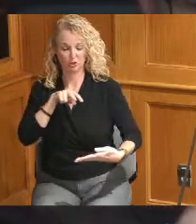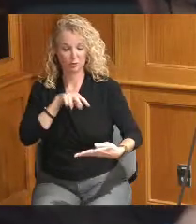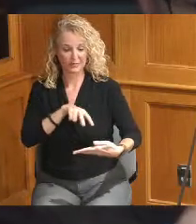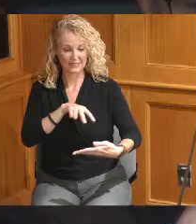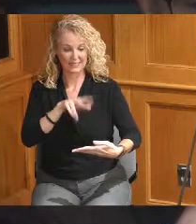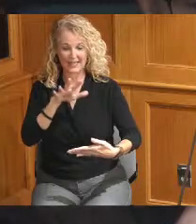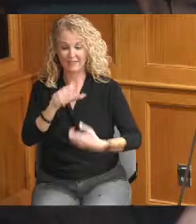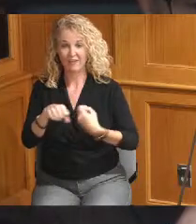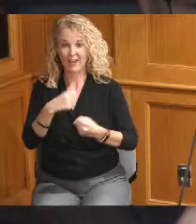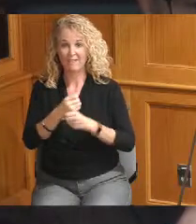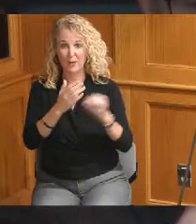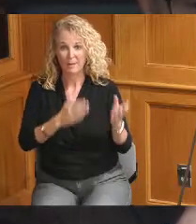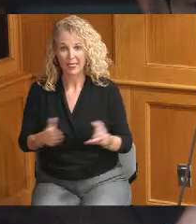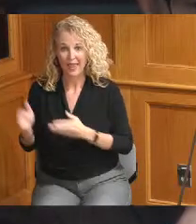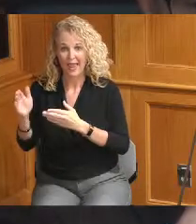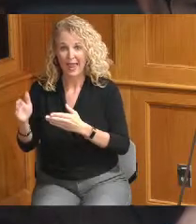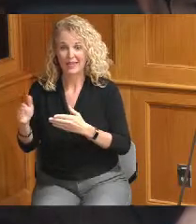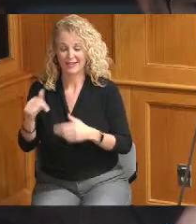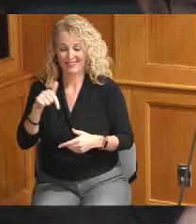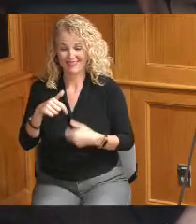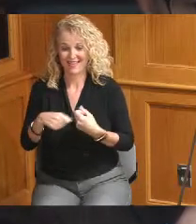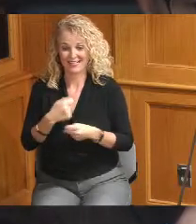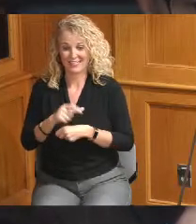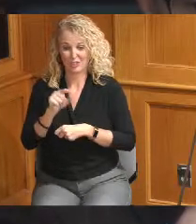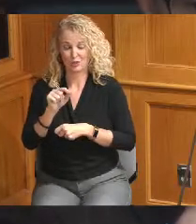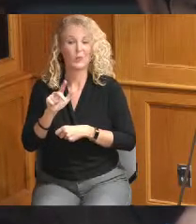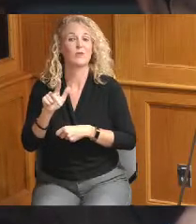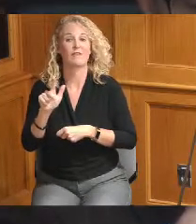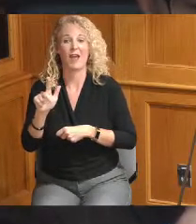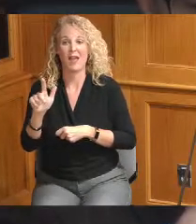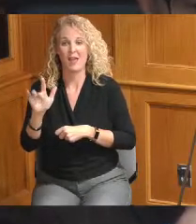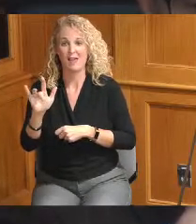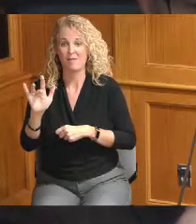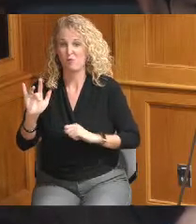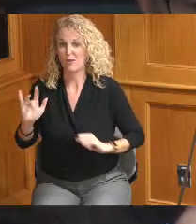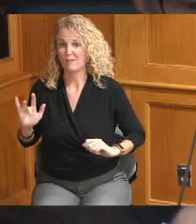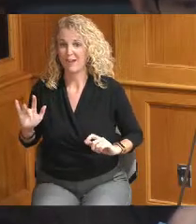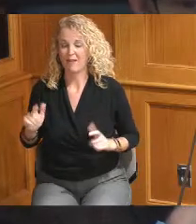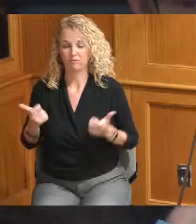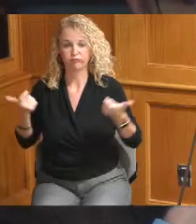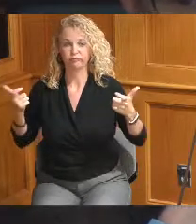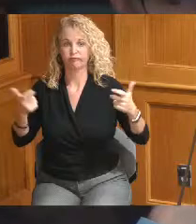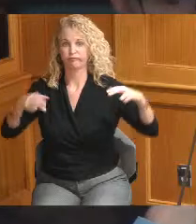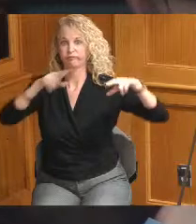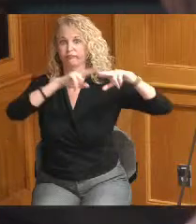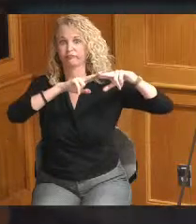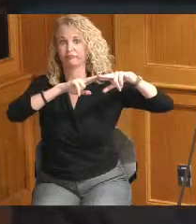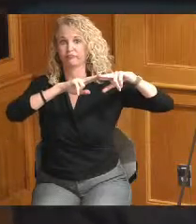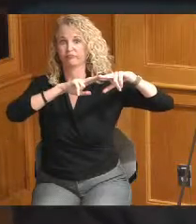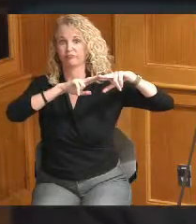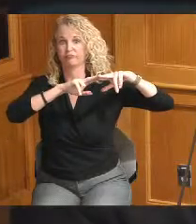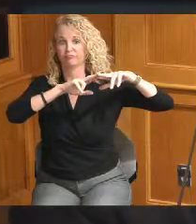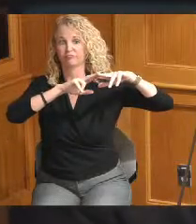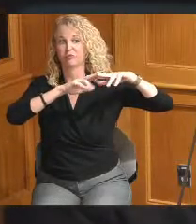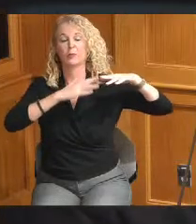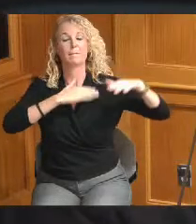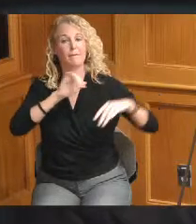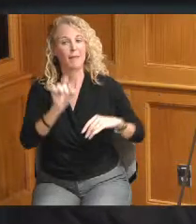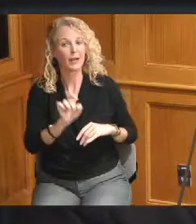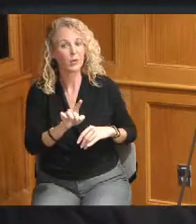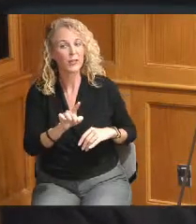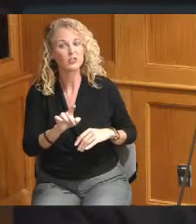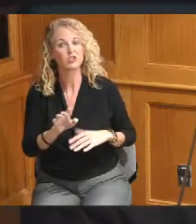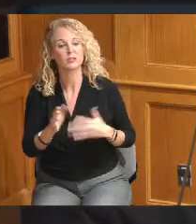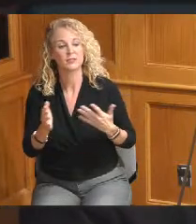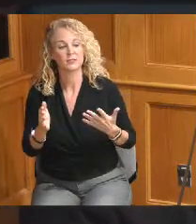5-year plan, the year we're looking at next year is very much higher than these other years. And so the question I think that we're